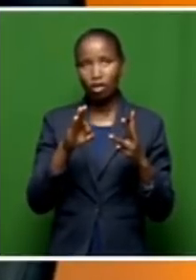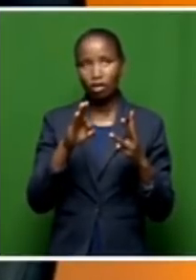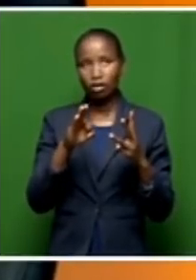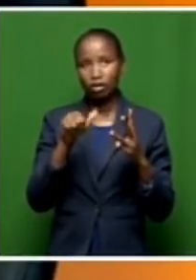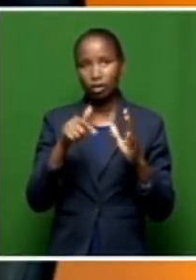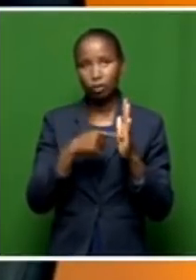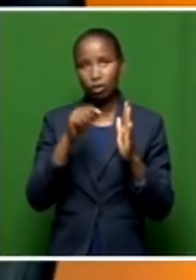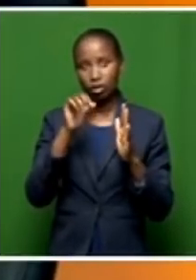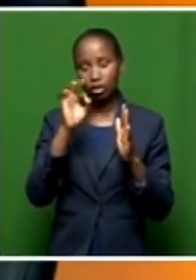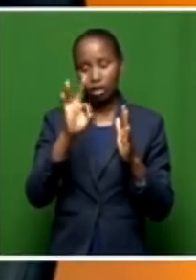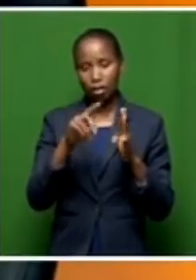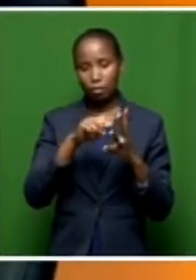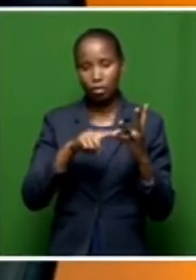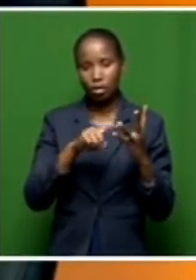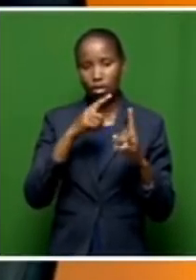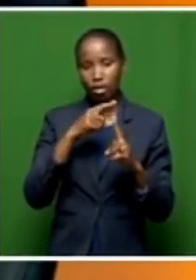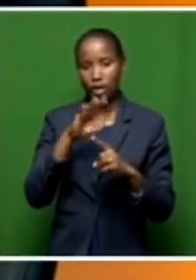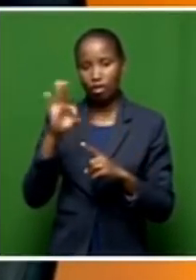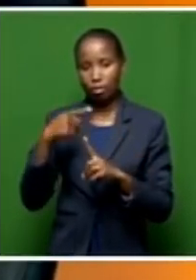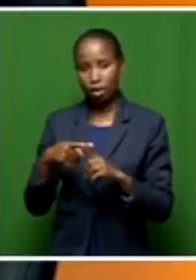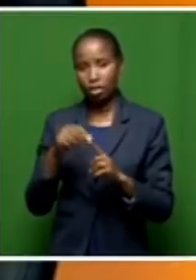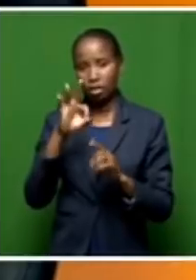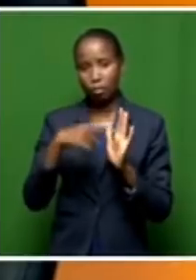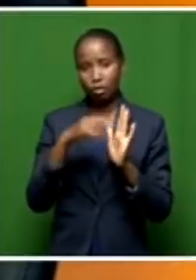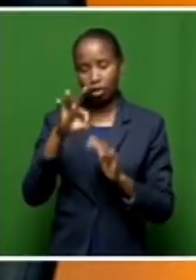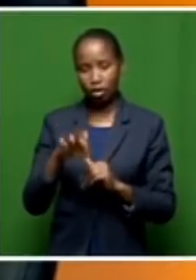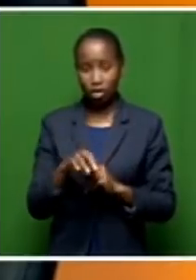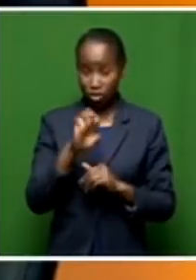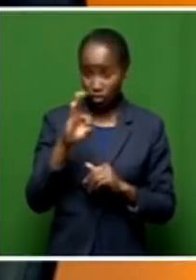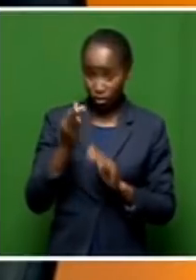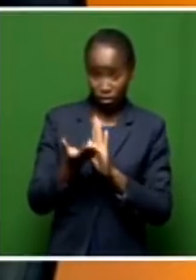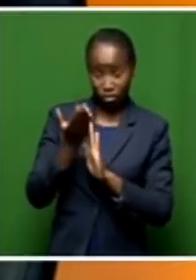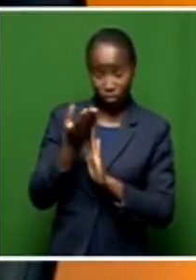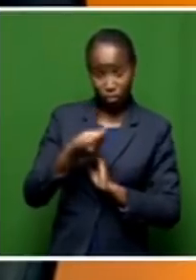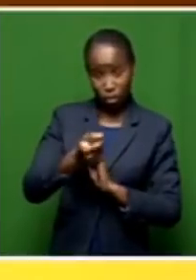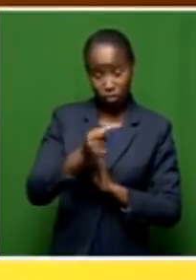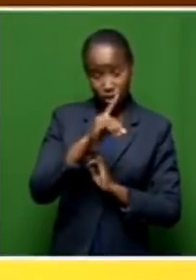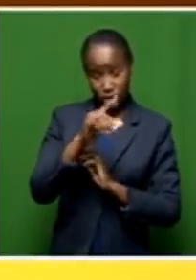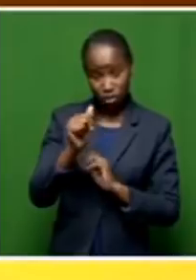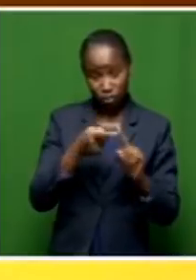3.3%. EFF higher than DA in Mpumalanga. Wow. Yes. Okay.